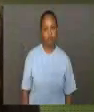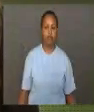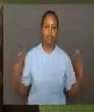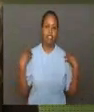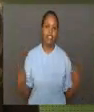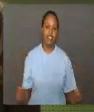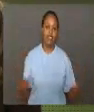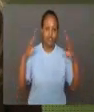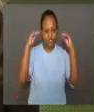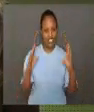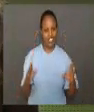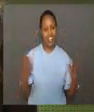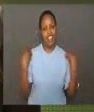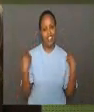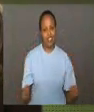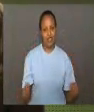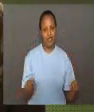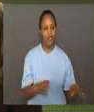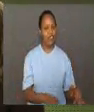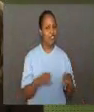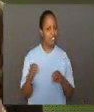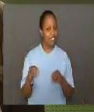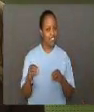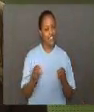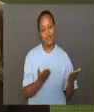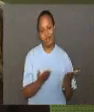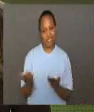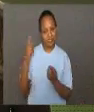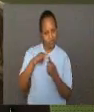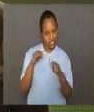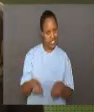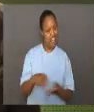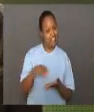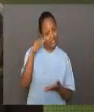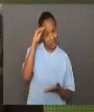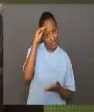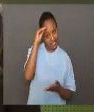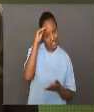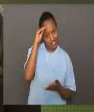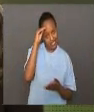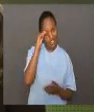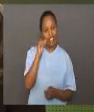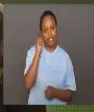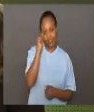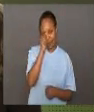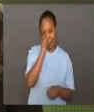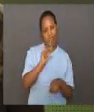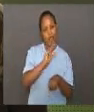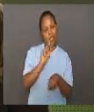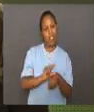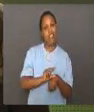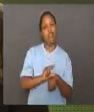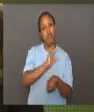Hello teacher, hello students. Welcome to today's lesson on the history of the struggles of